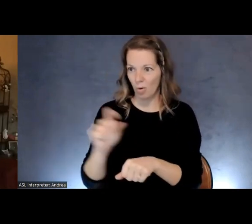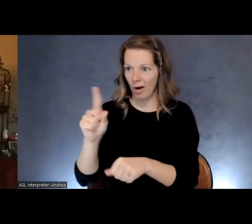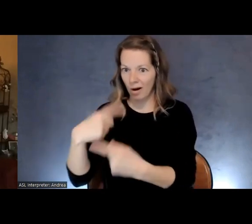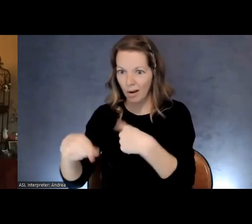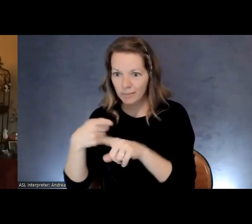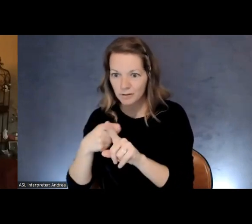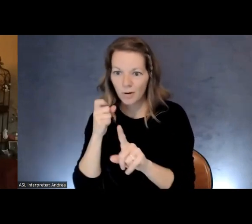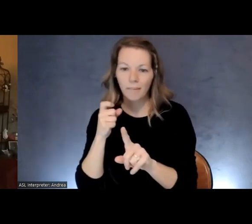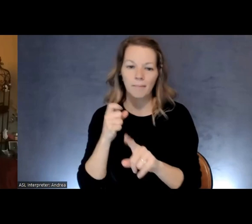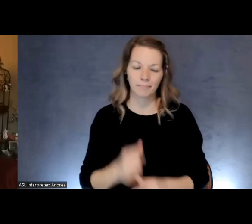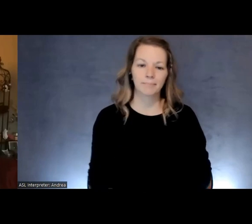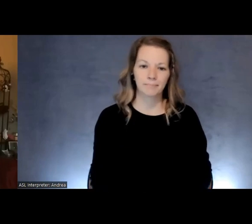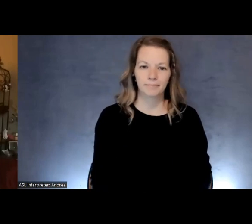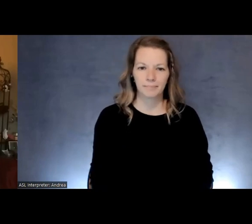work.